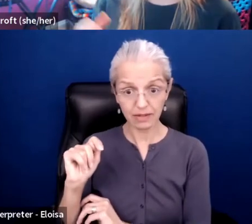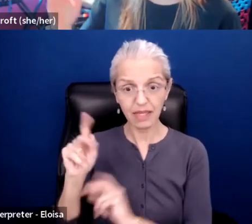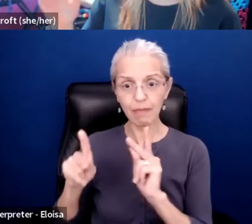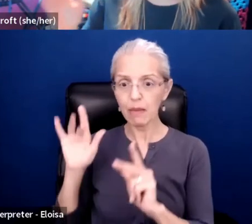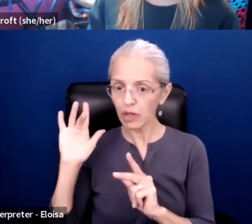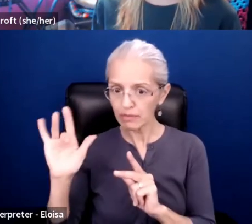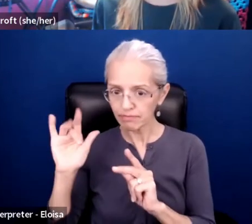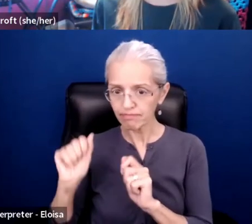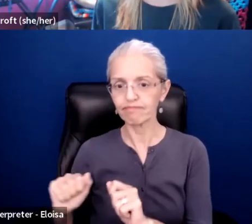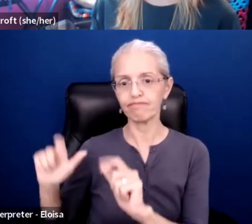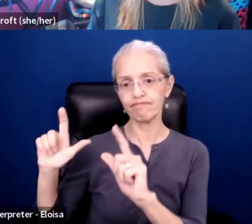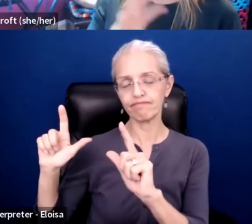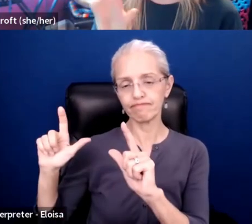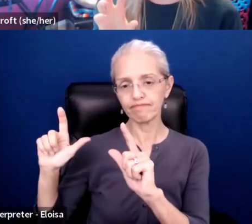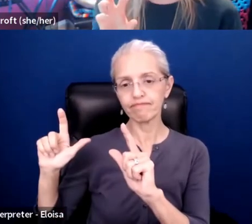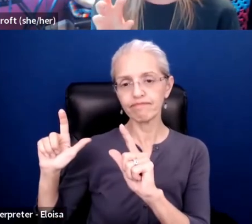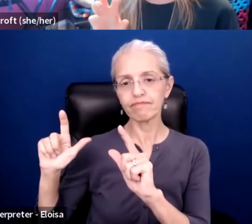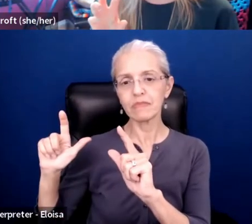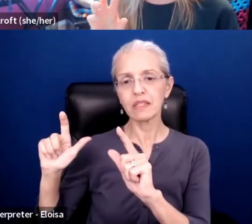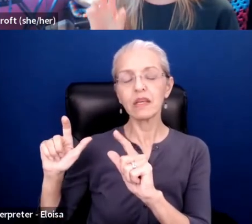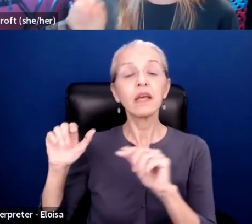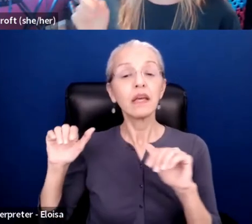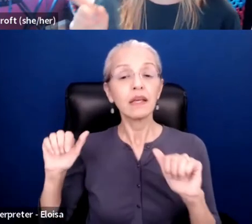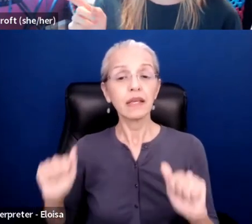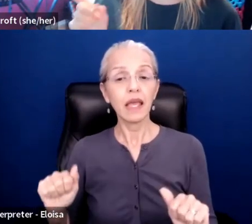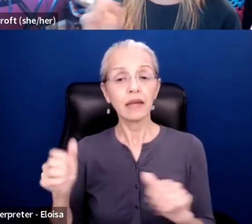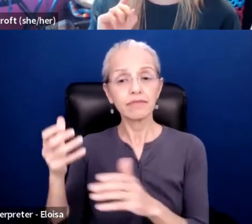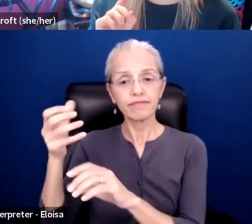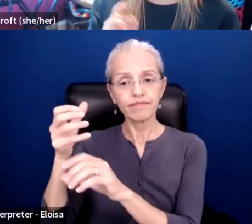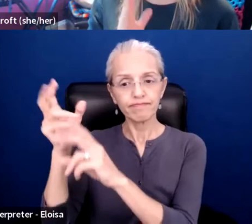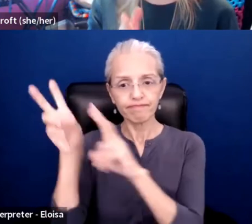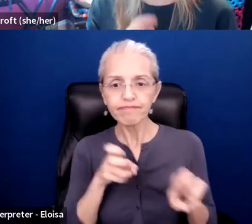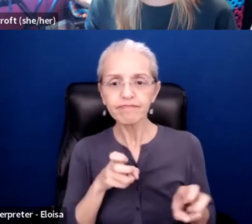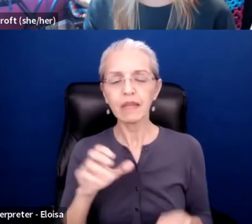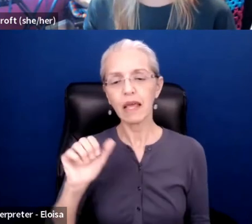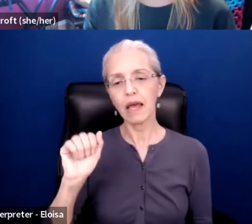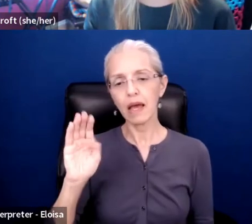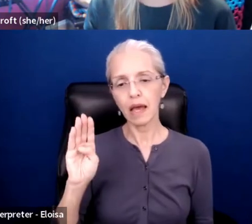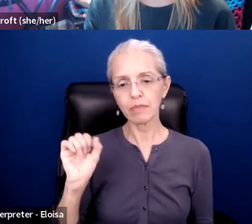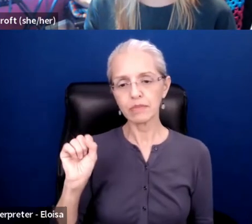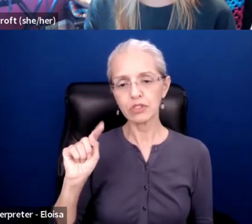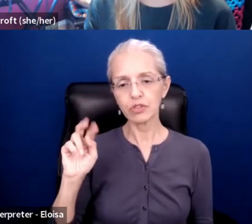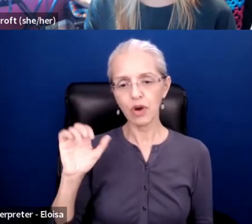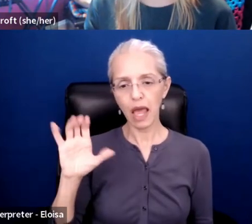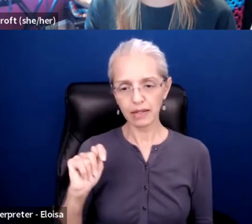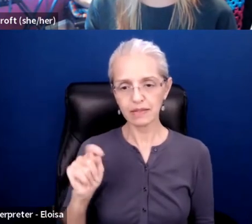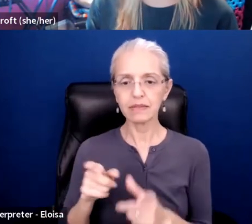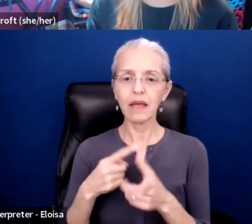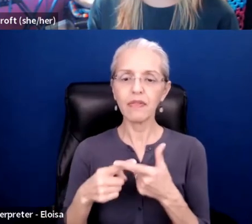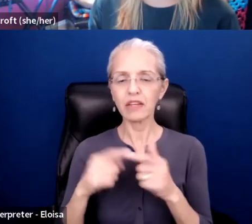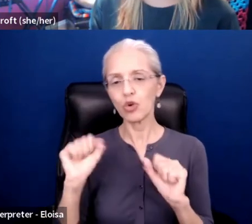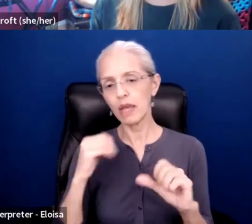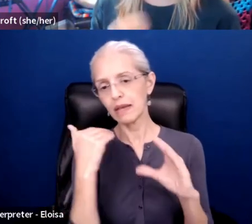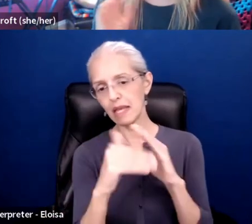seen it. You can get the abstract of the study if you click on the link, and then you could also just email Natalie if you'd like the PDF